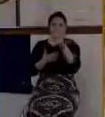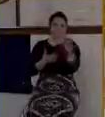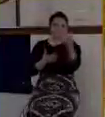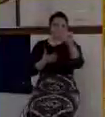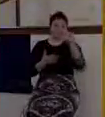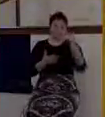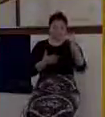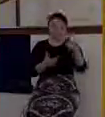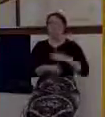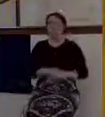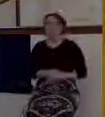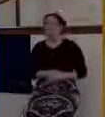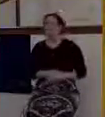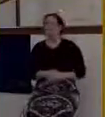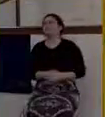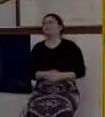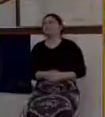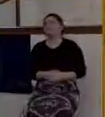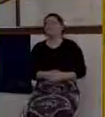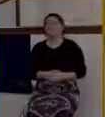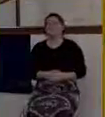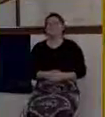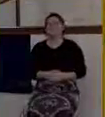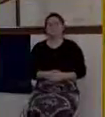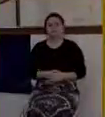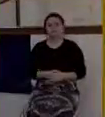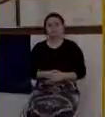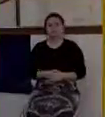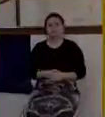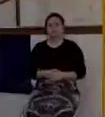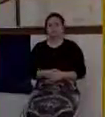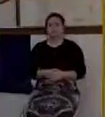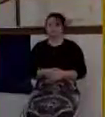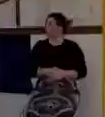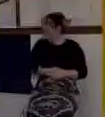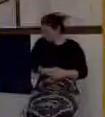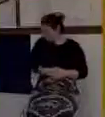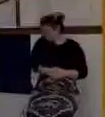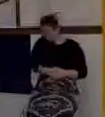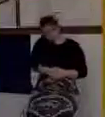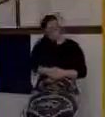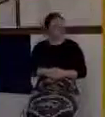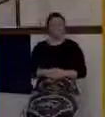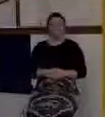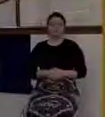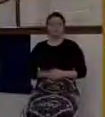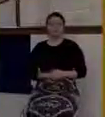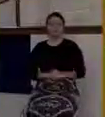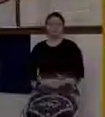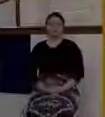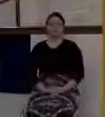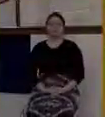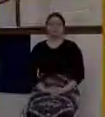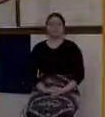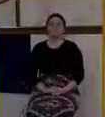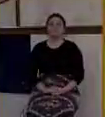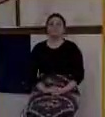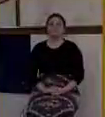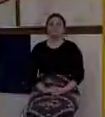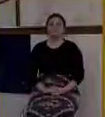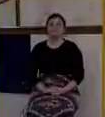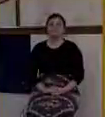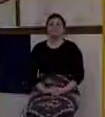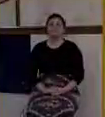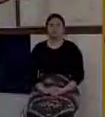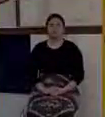27. The Gospel of Mark, chapter 12, verse 18 down to verse 27. And I would have you to stand,